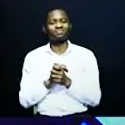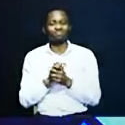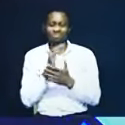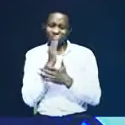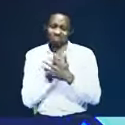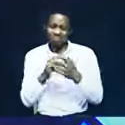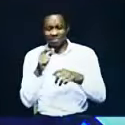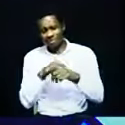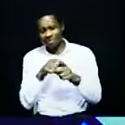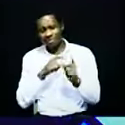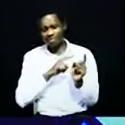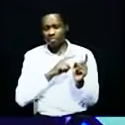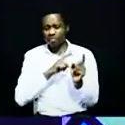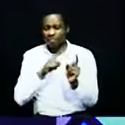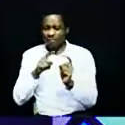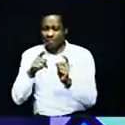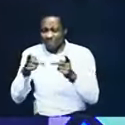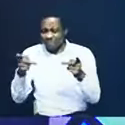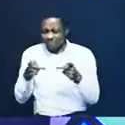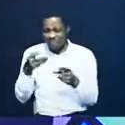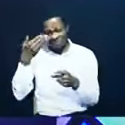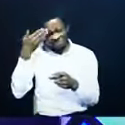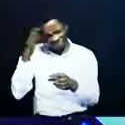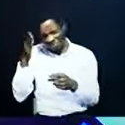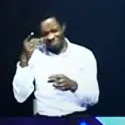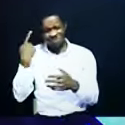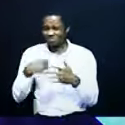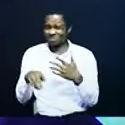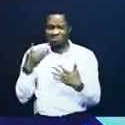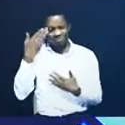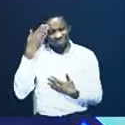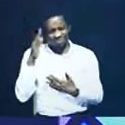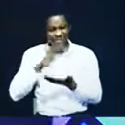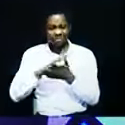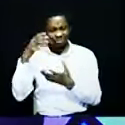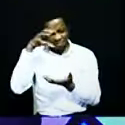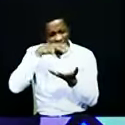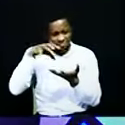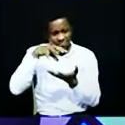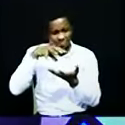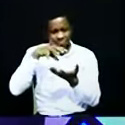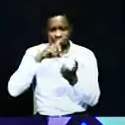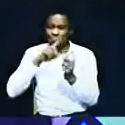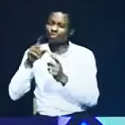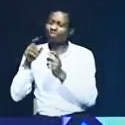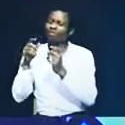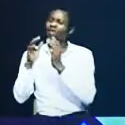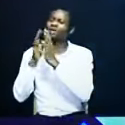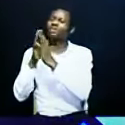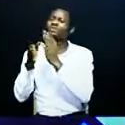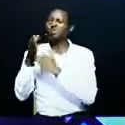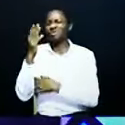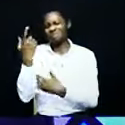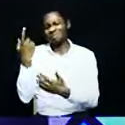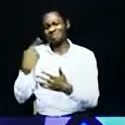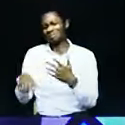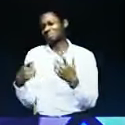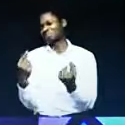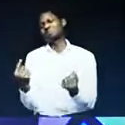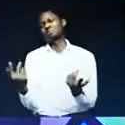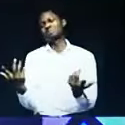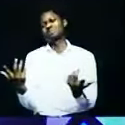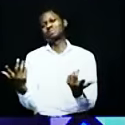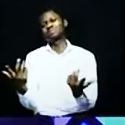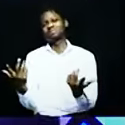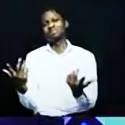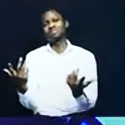I say, Lord, what do I do? I say, Rade, then I'm in. Especially when I was in Tamale. Ebrana mo Tamale no.